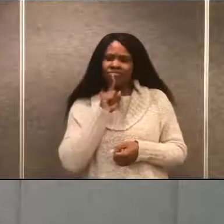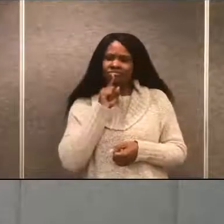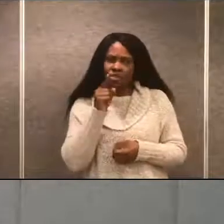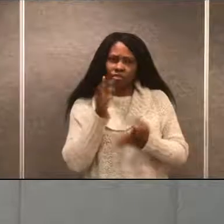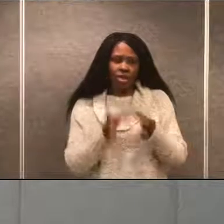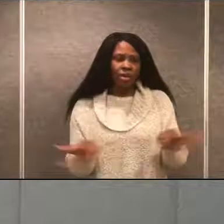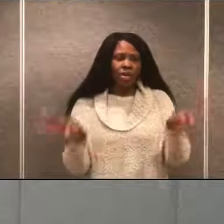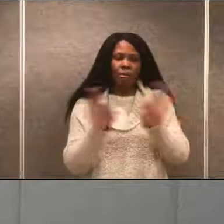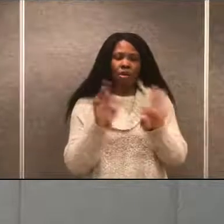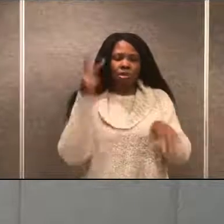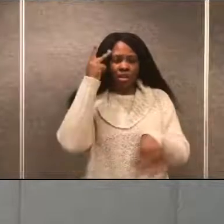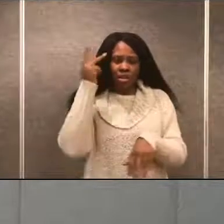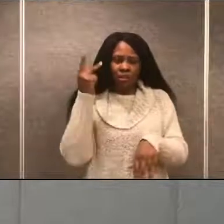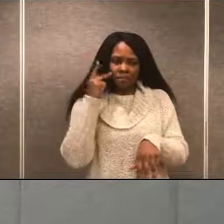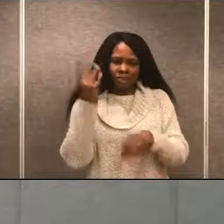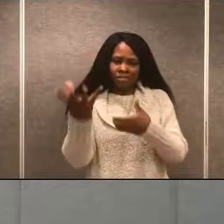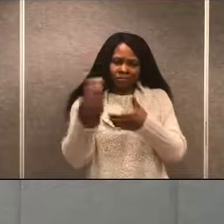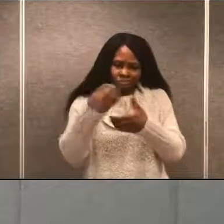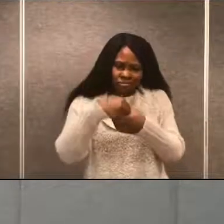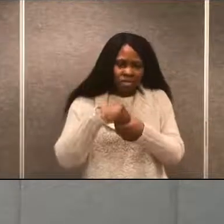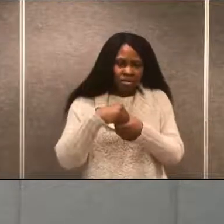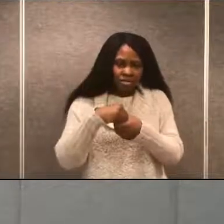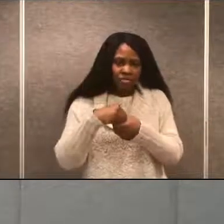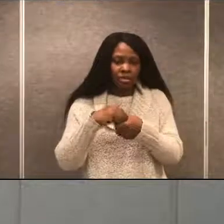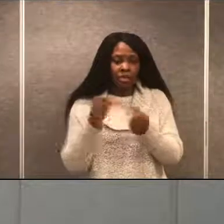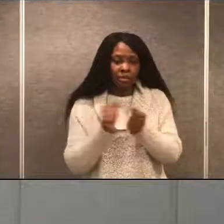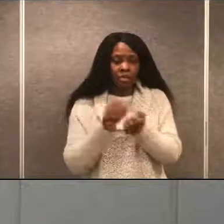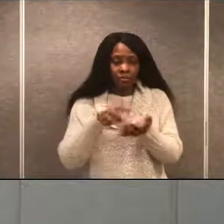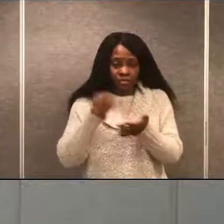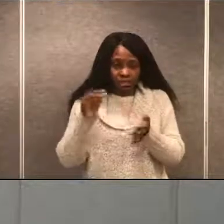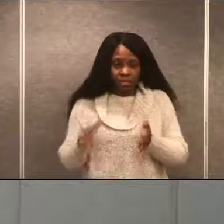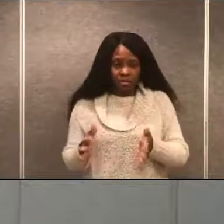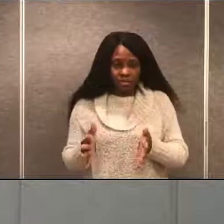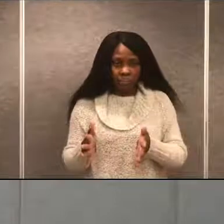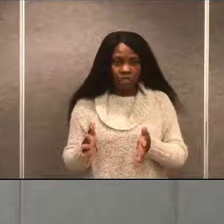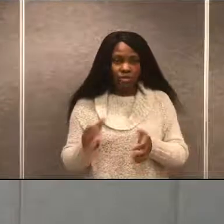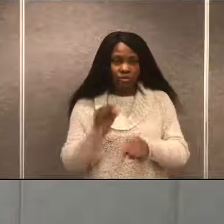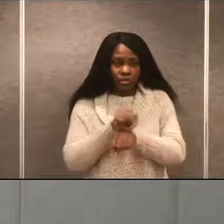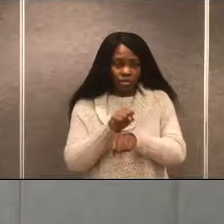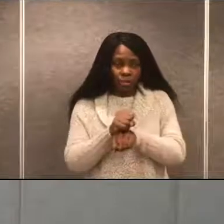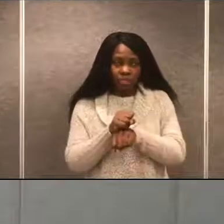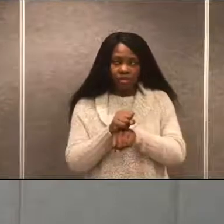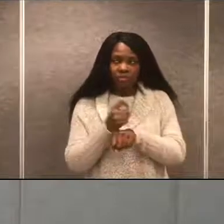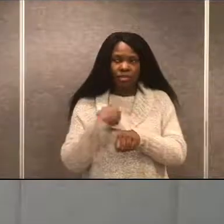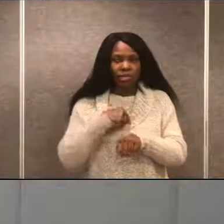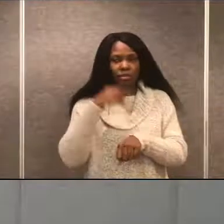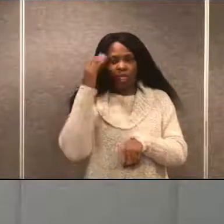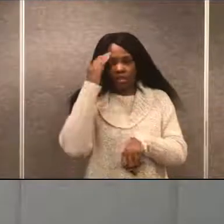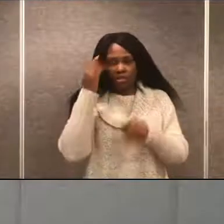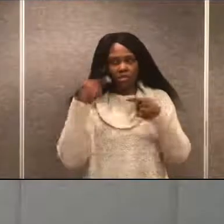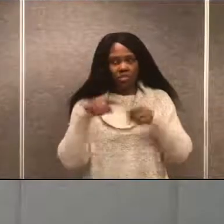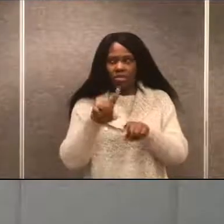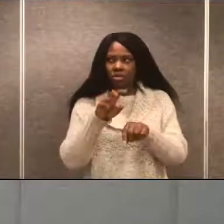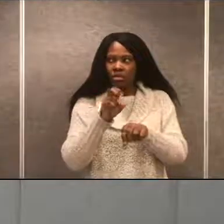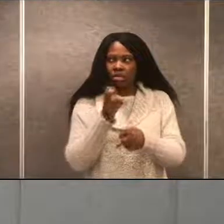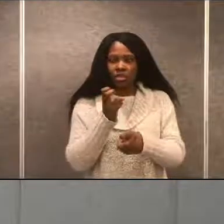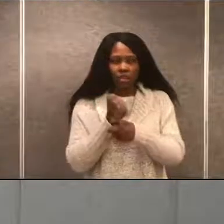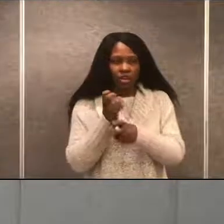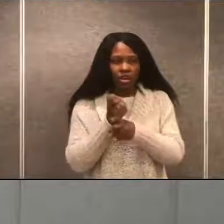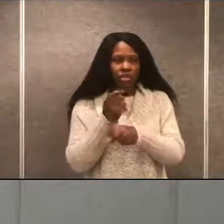so important that our parents, again, I'm going to say get involved. We know that through these difficulty times and